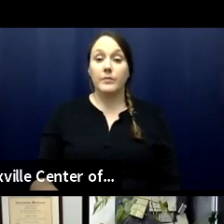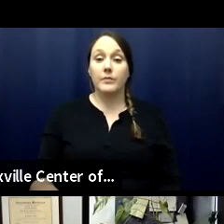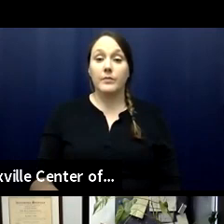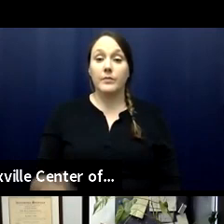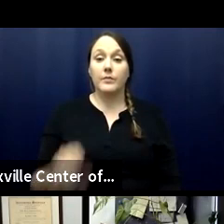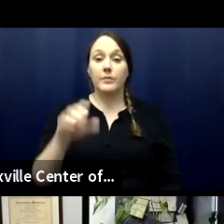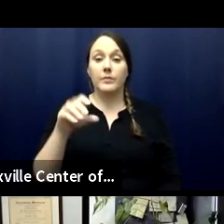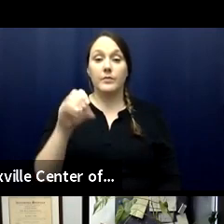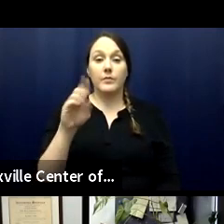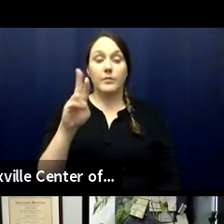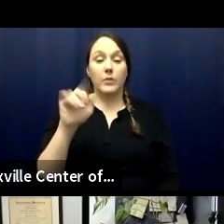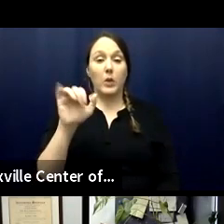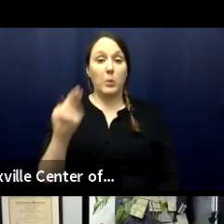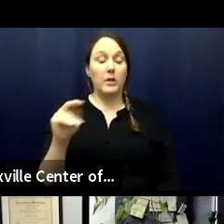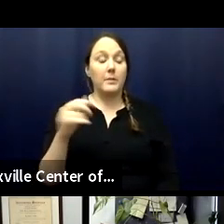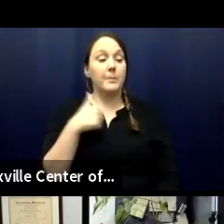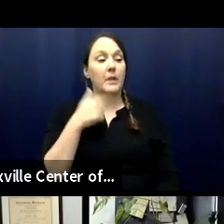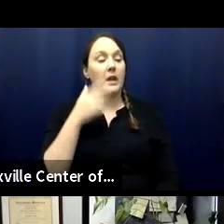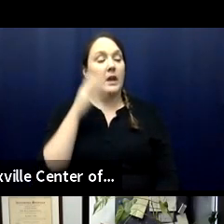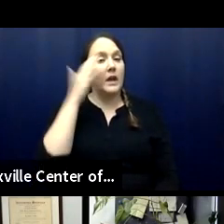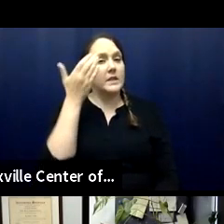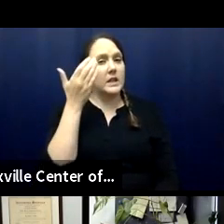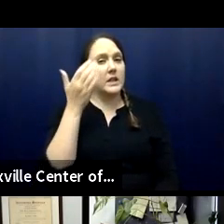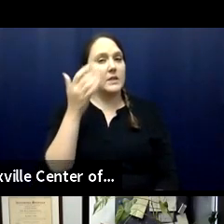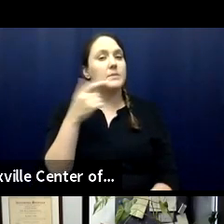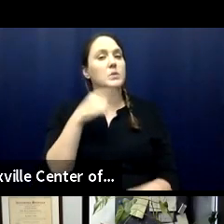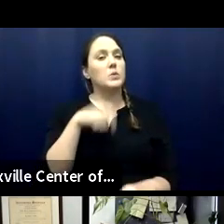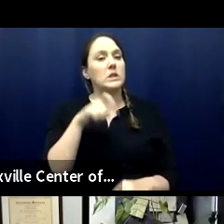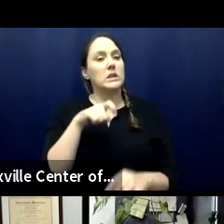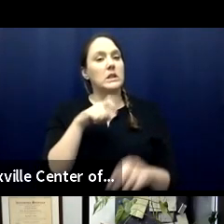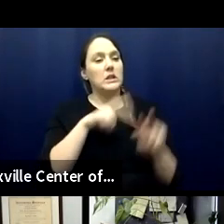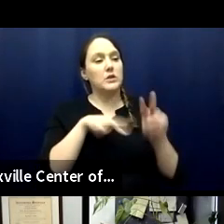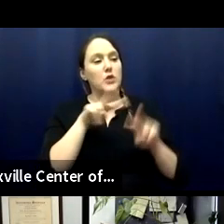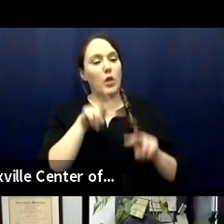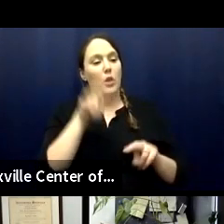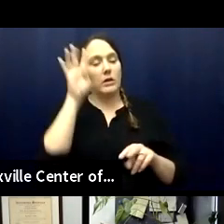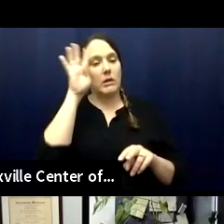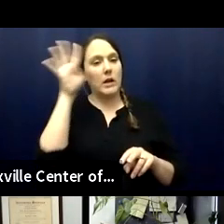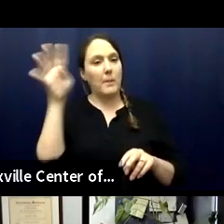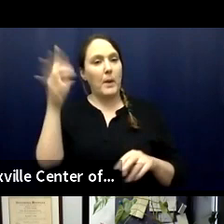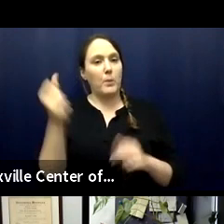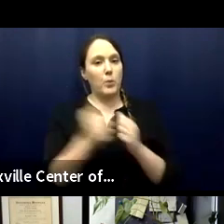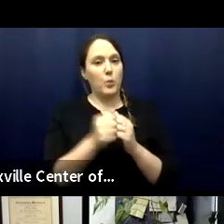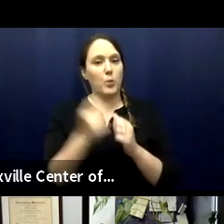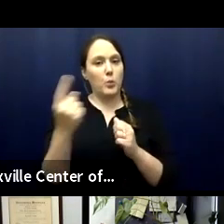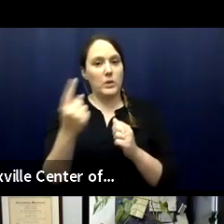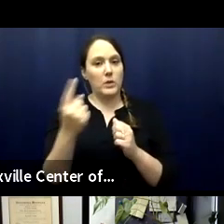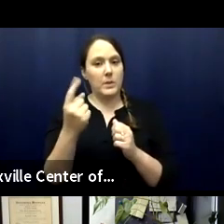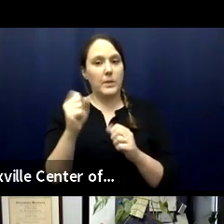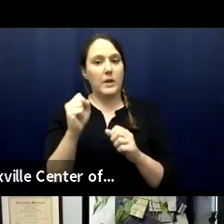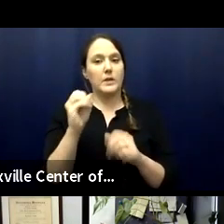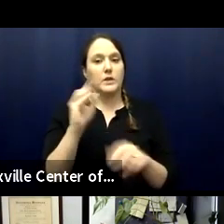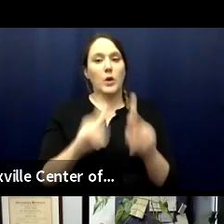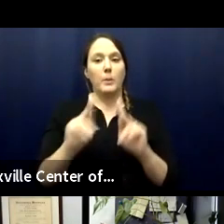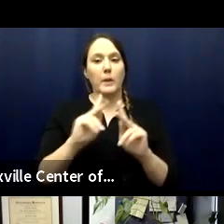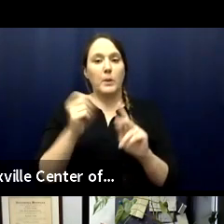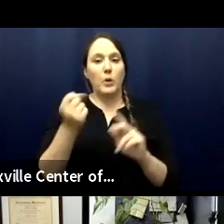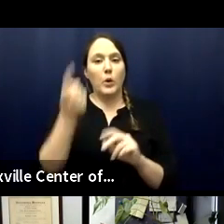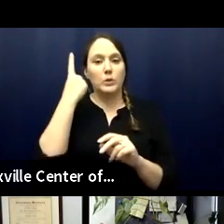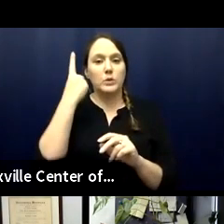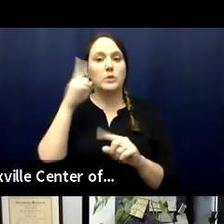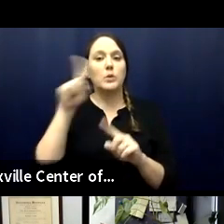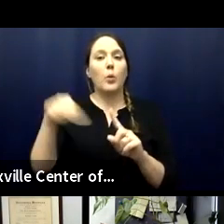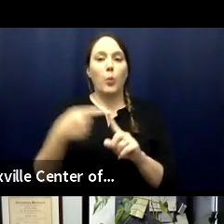It seems that we do need to look at this and try to come up with something so people have an understanding of, when we